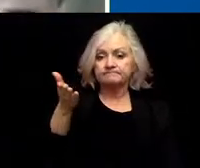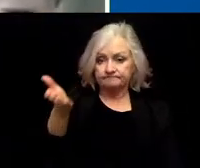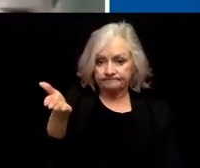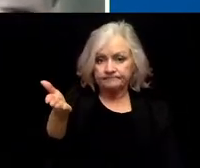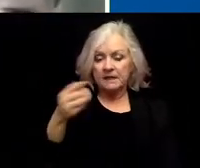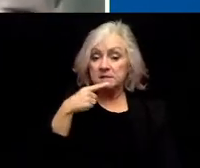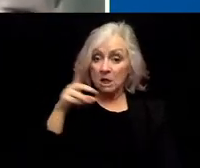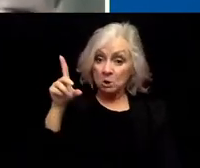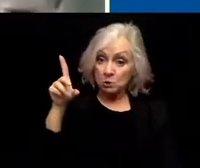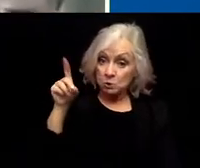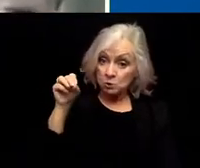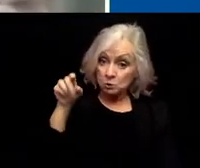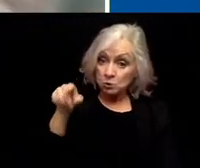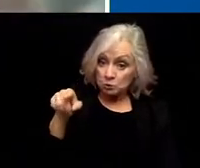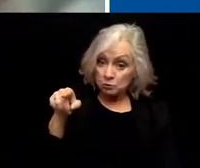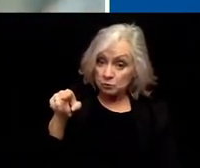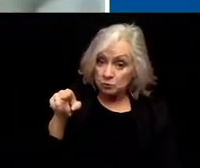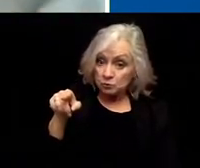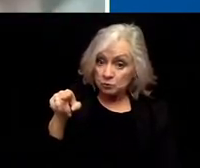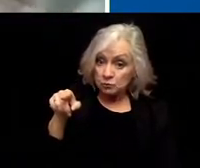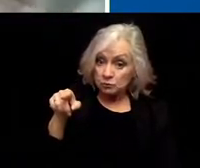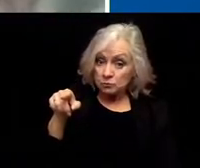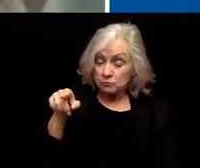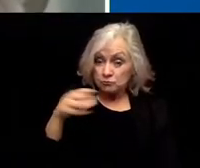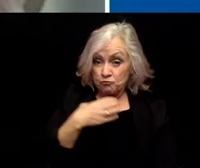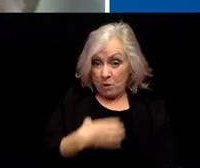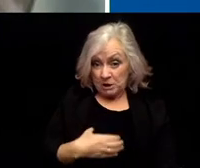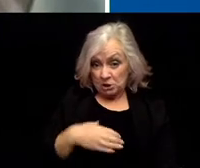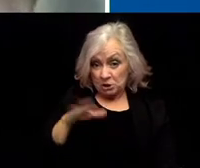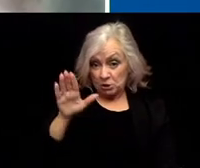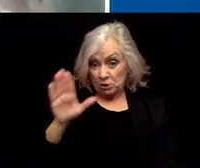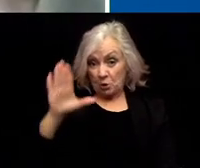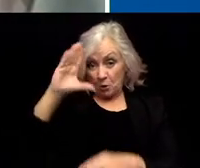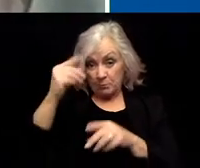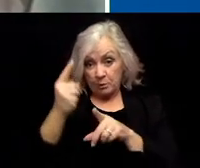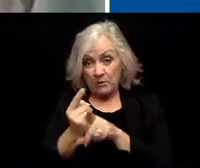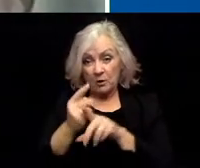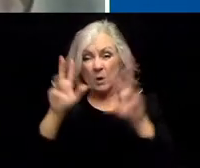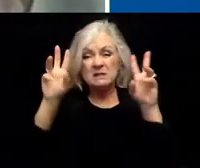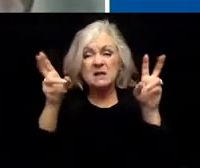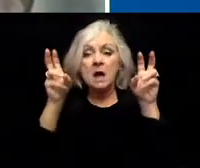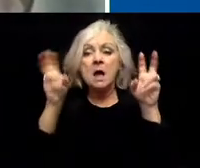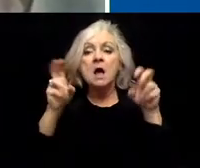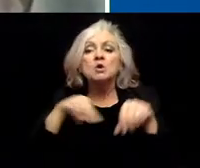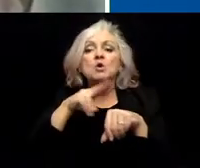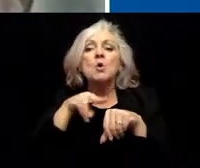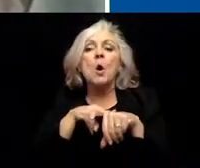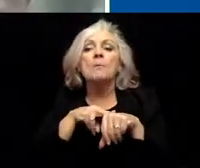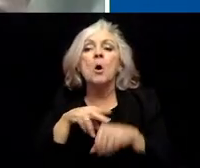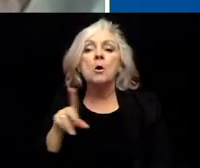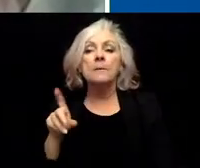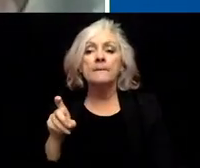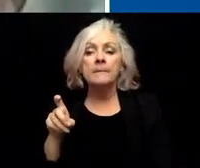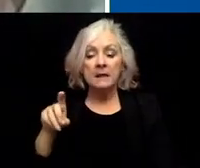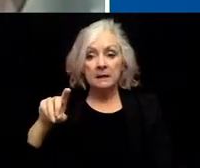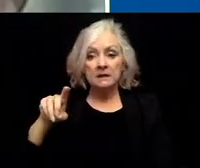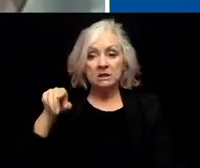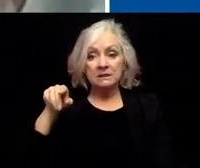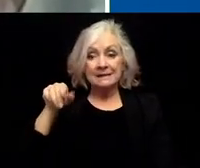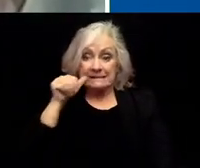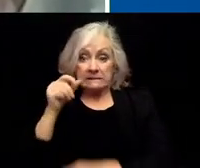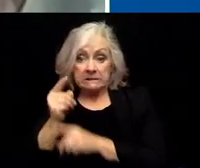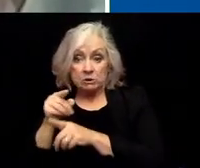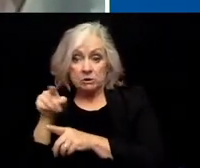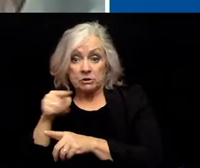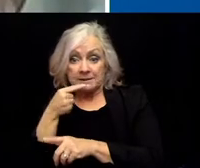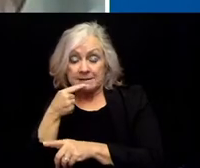you, Janae, I'm going to ask you a tough question. Do you ever wish that your brother was, quote unquote, normal like every other kid? And Janae, 13 years old, says,